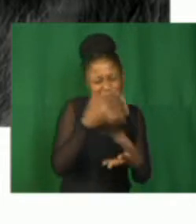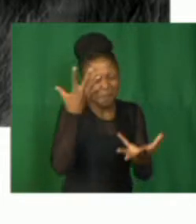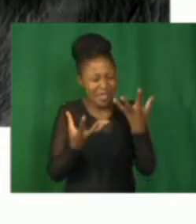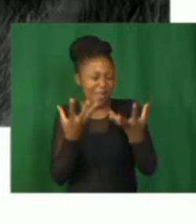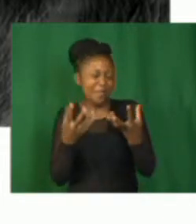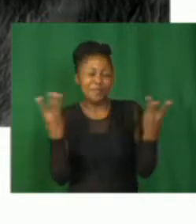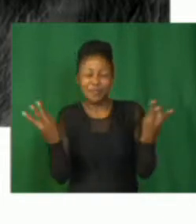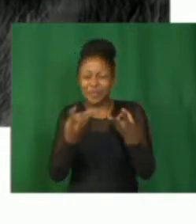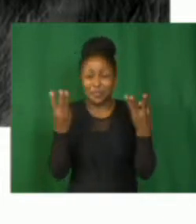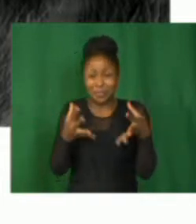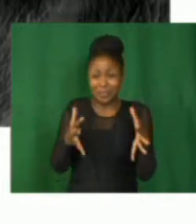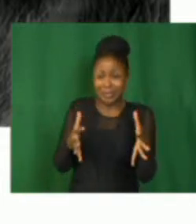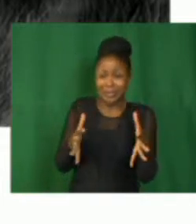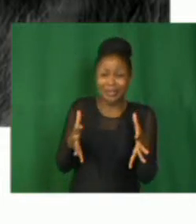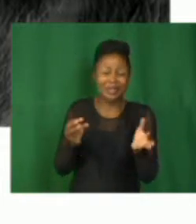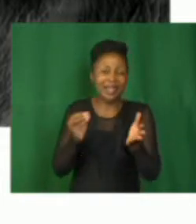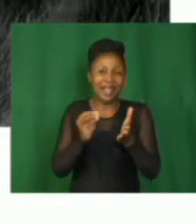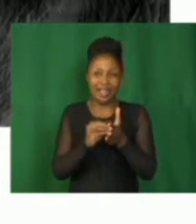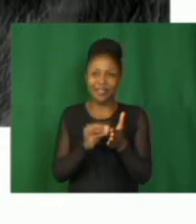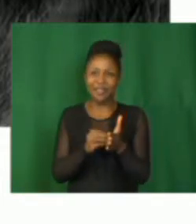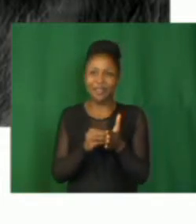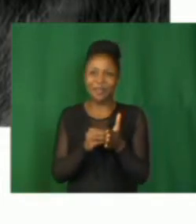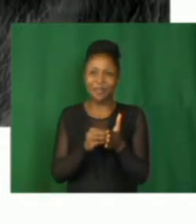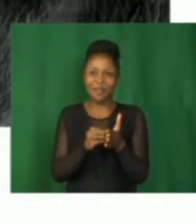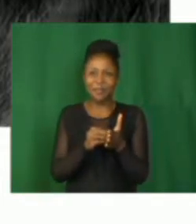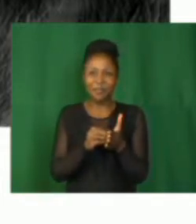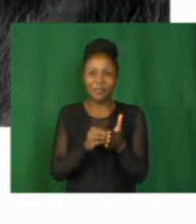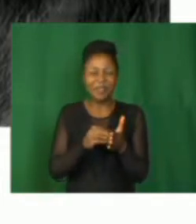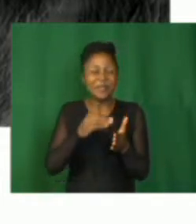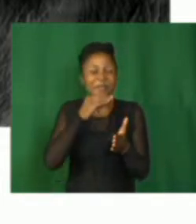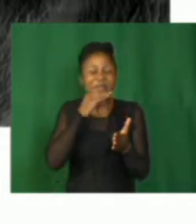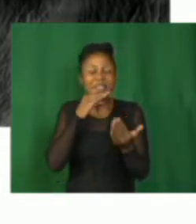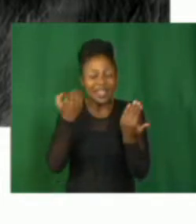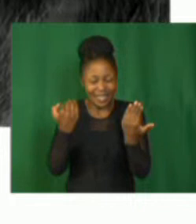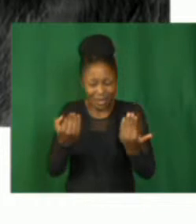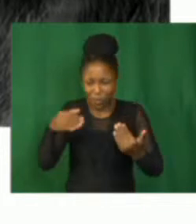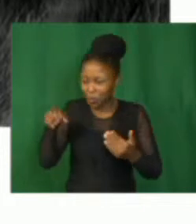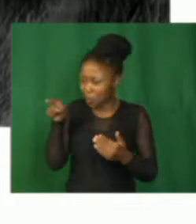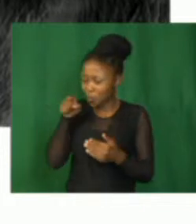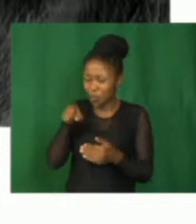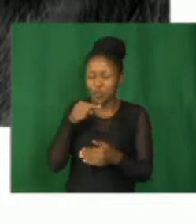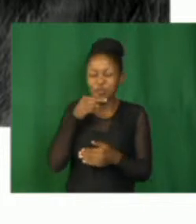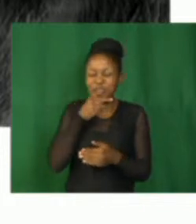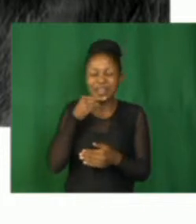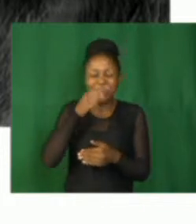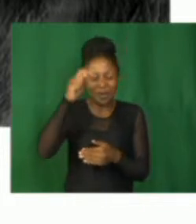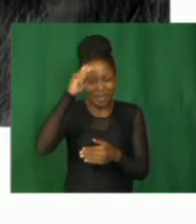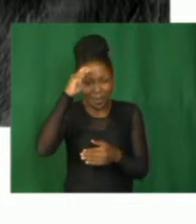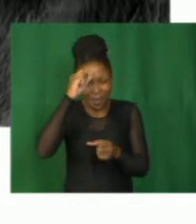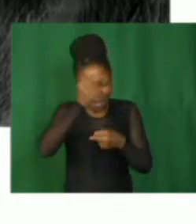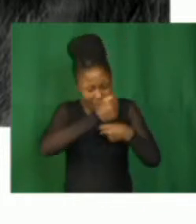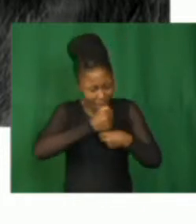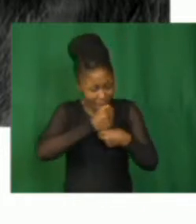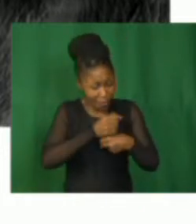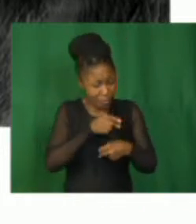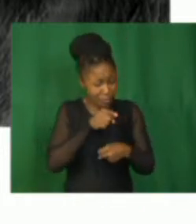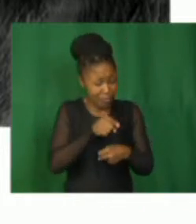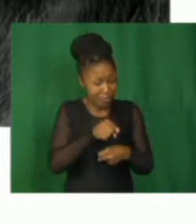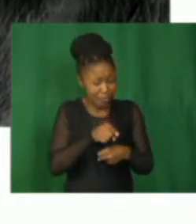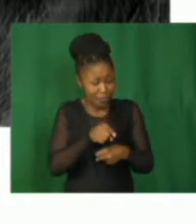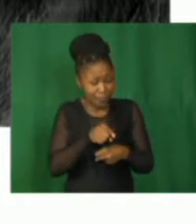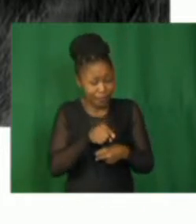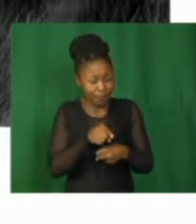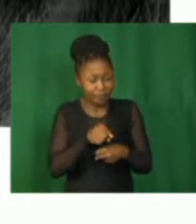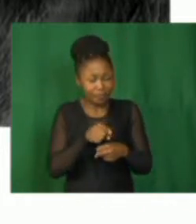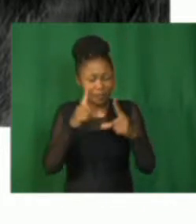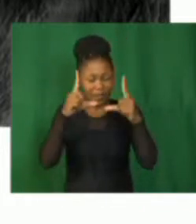terrorizing those people. Yes. All right. So that is what you are thinking about this picture. Yes. It means, therefore, before we can start